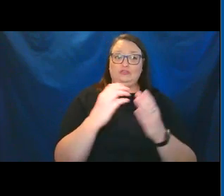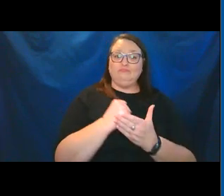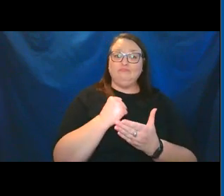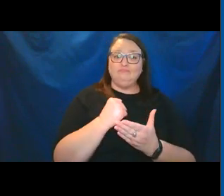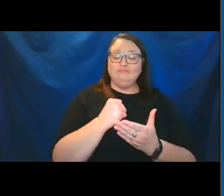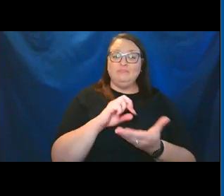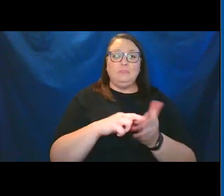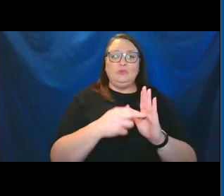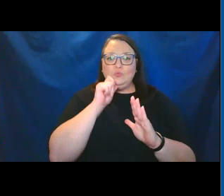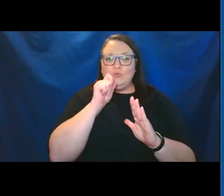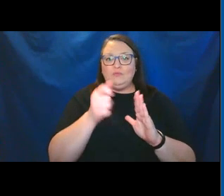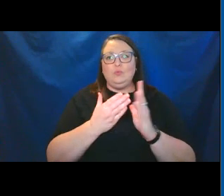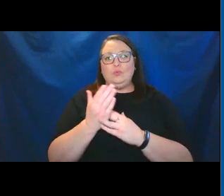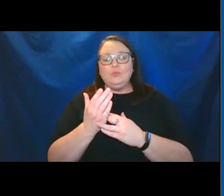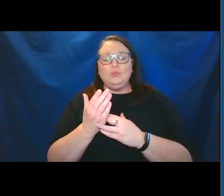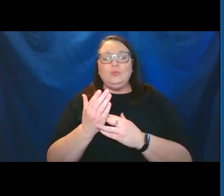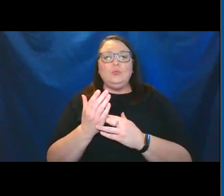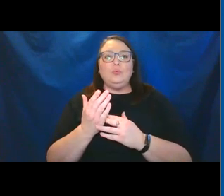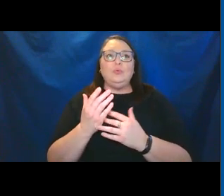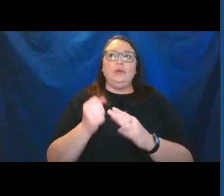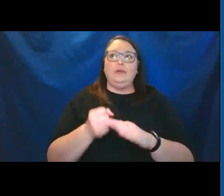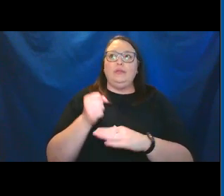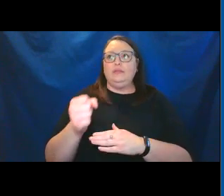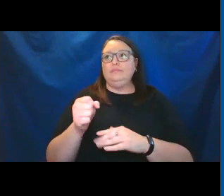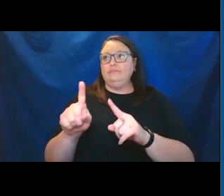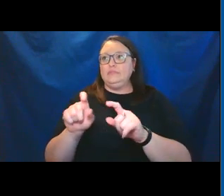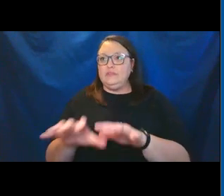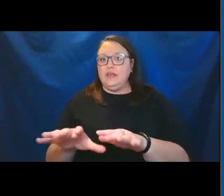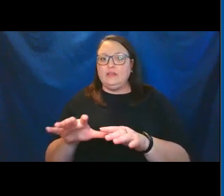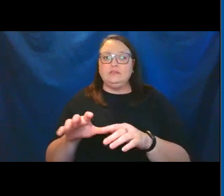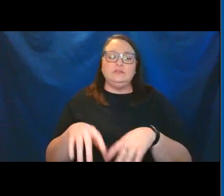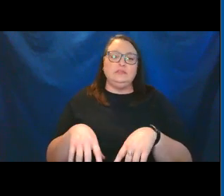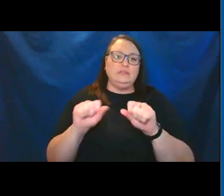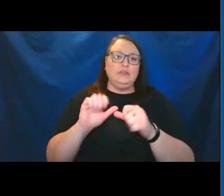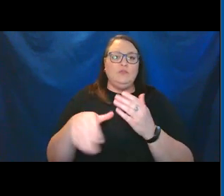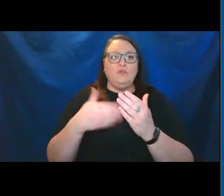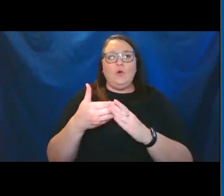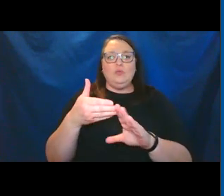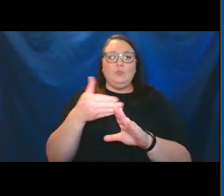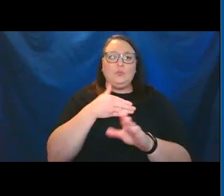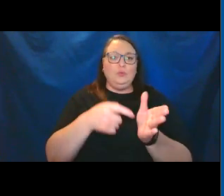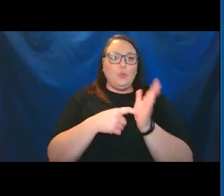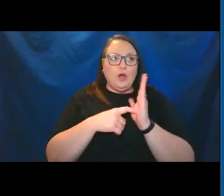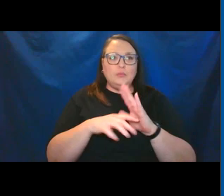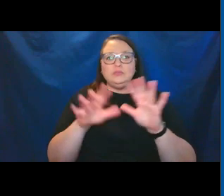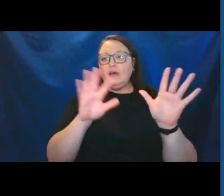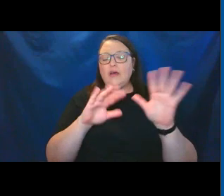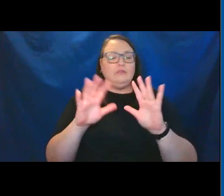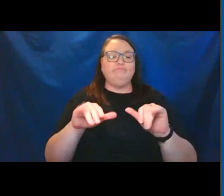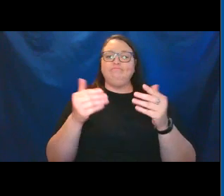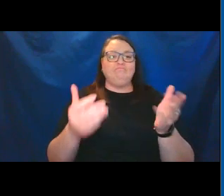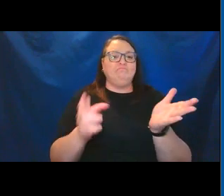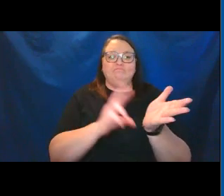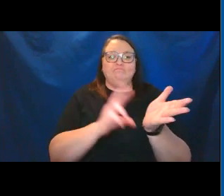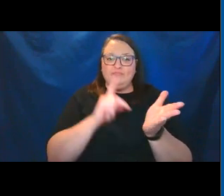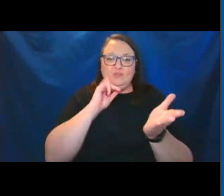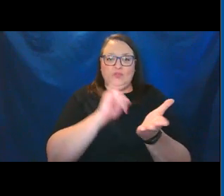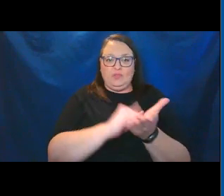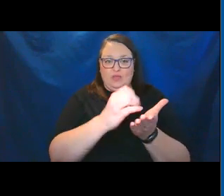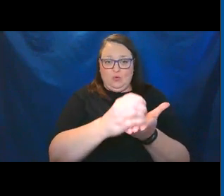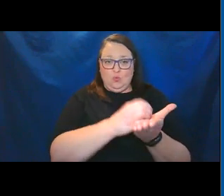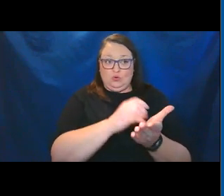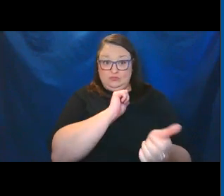to go through the whole placement test and, you know, taking all your prereqs. No, you can just sign straight up for that course, and if you